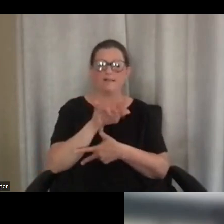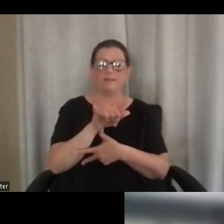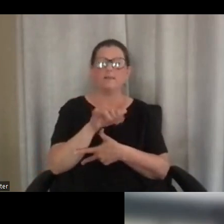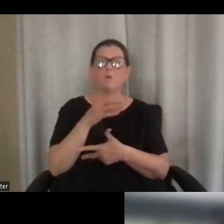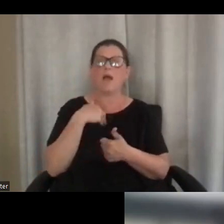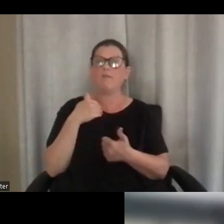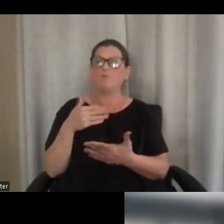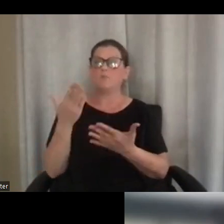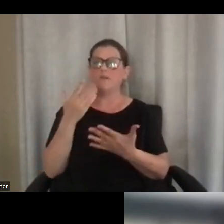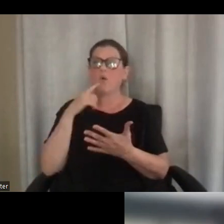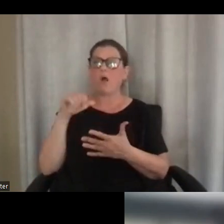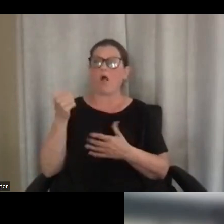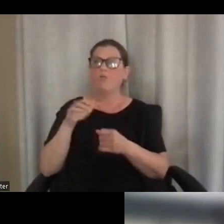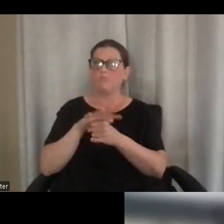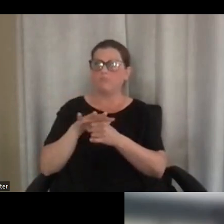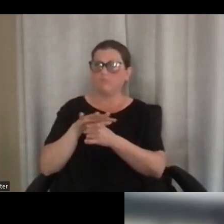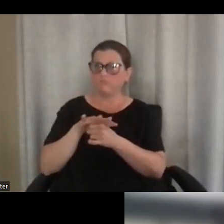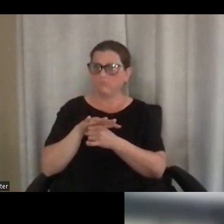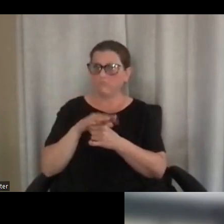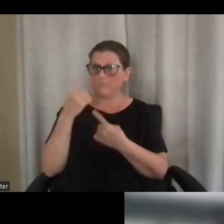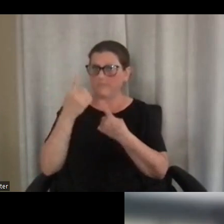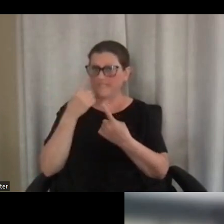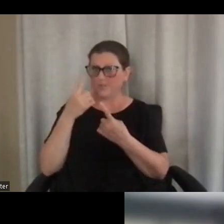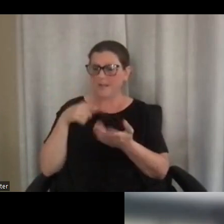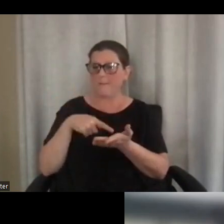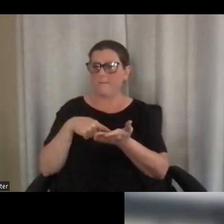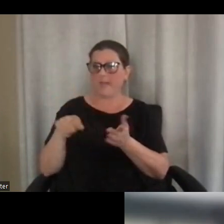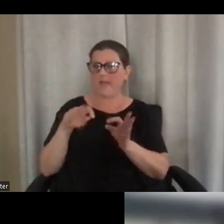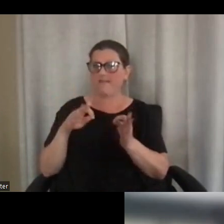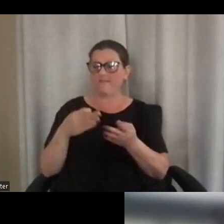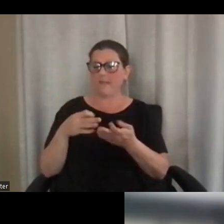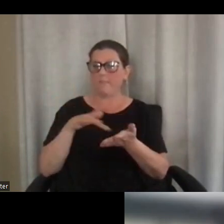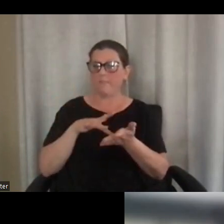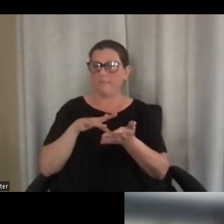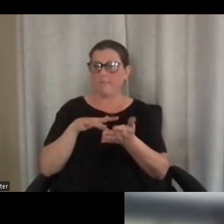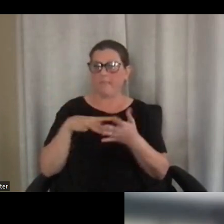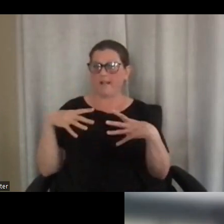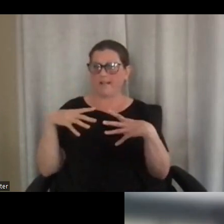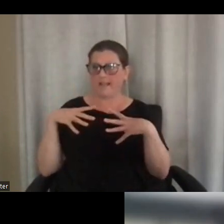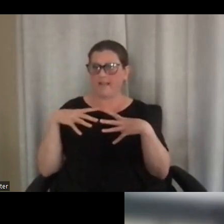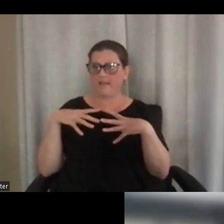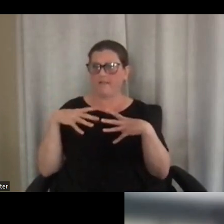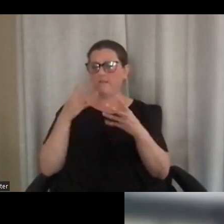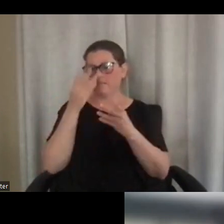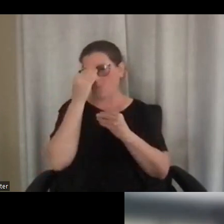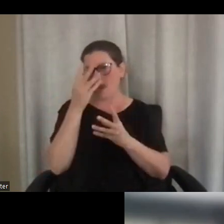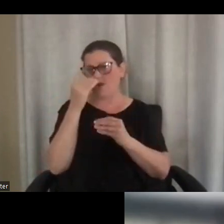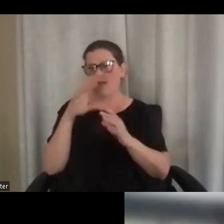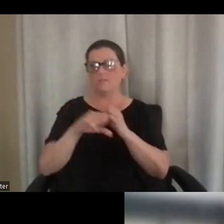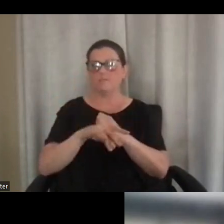other jurisdictions that are considering a paid family medical leave public awareness campaign?